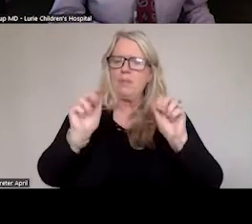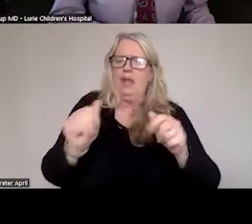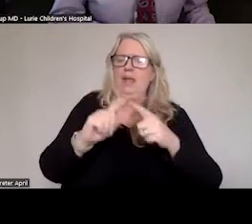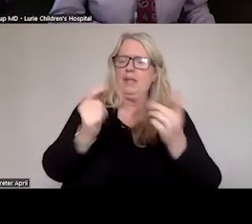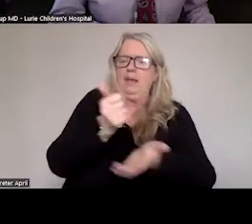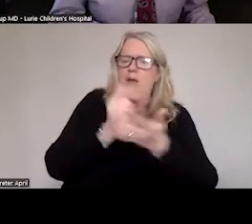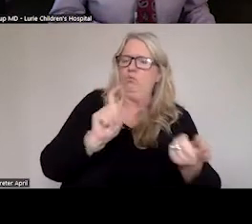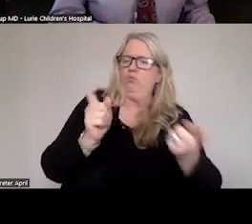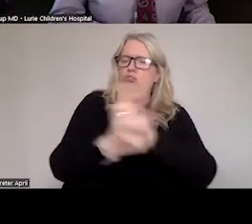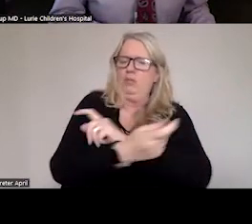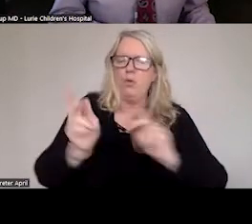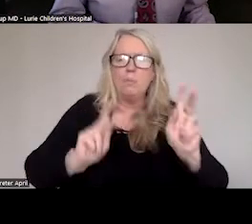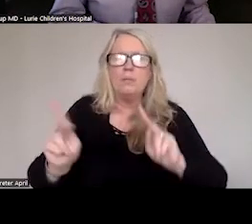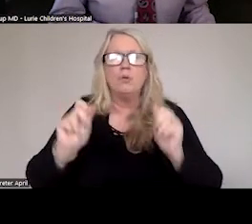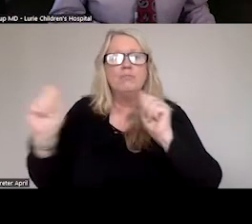slide.